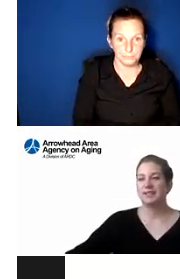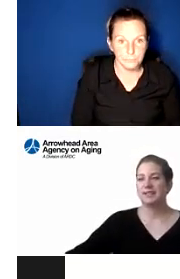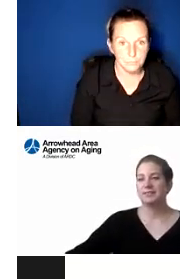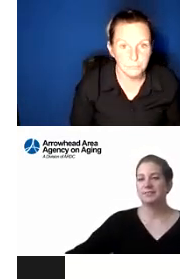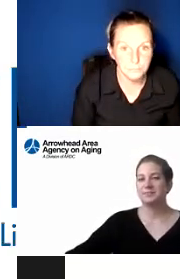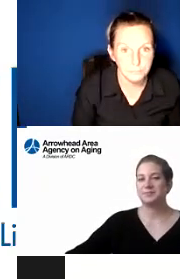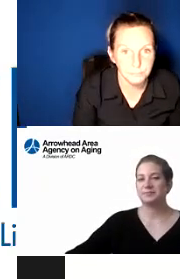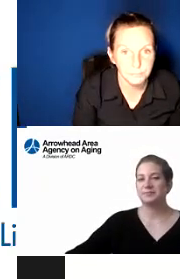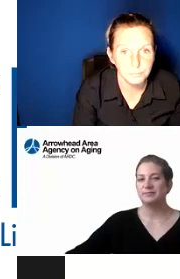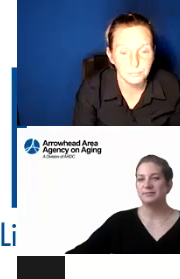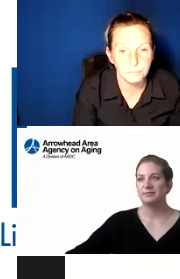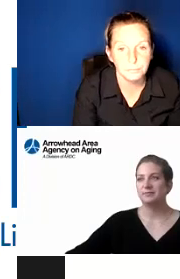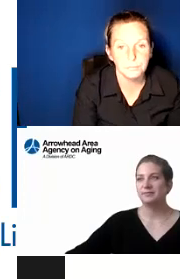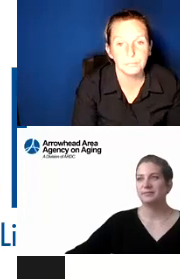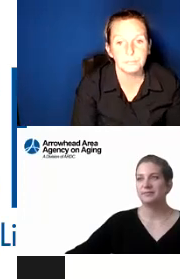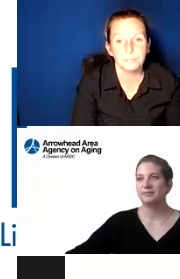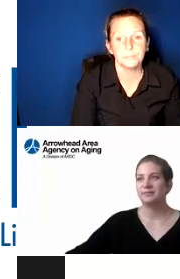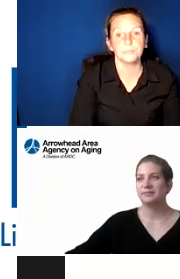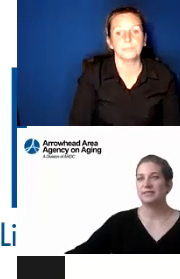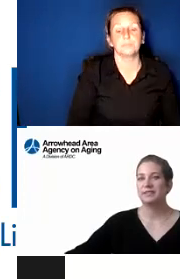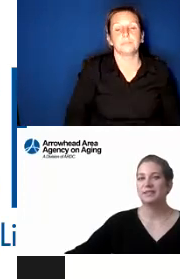Next slide.